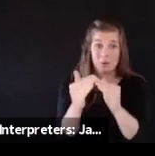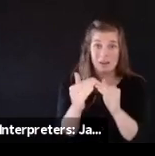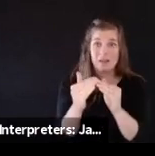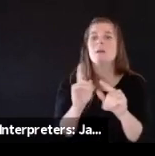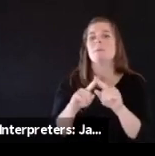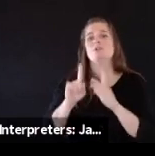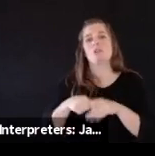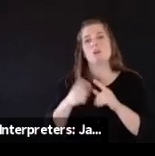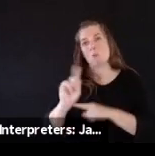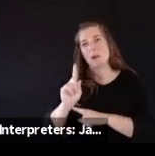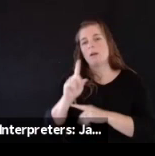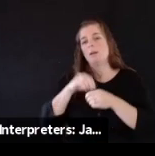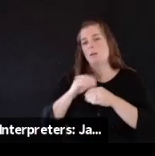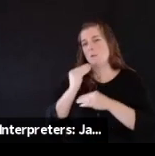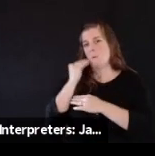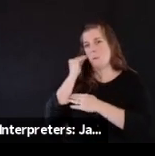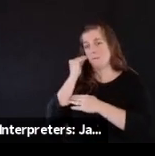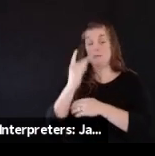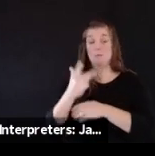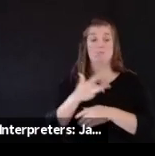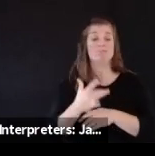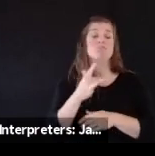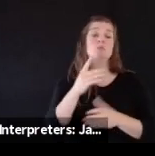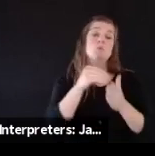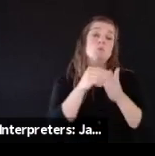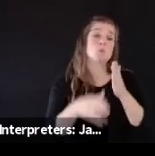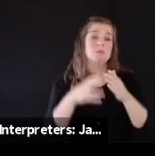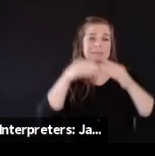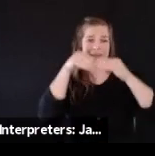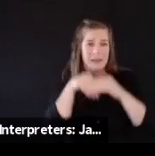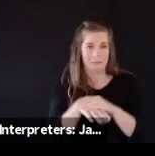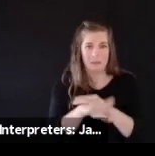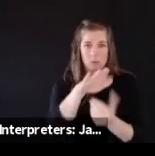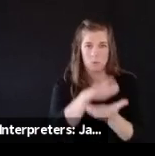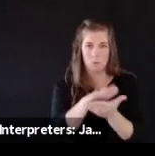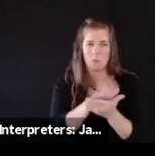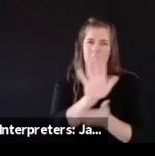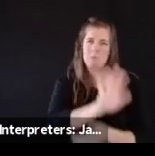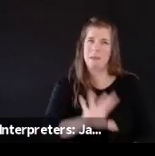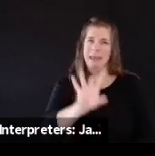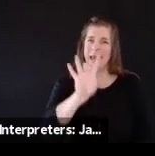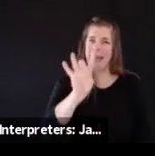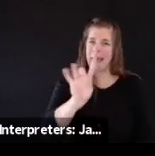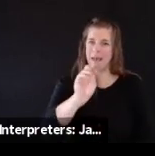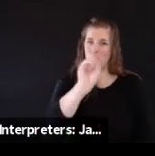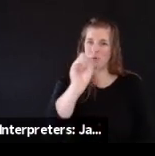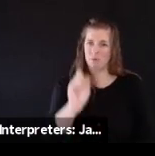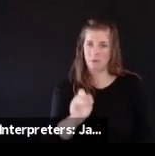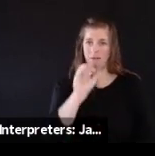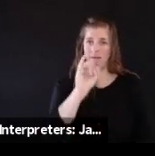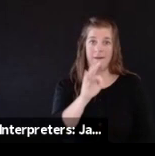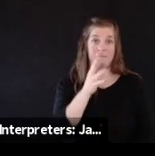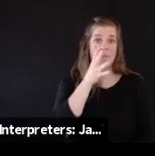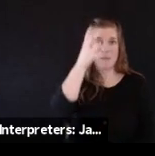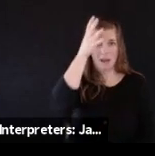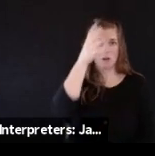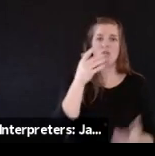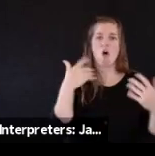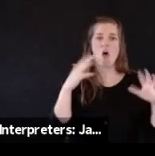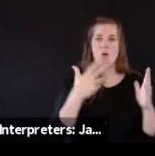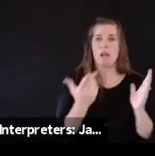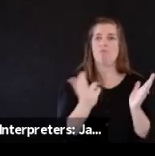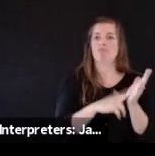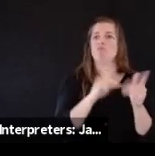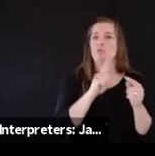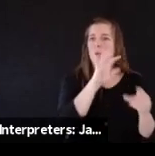So usually when children come in, it's about 8% of the parents that are registered to vote. Their goal is